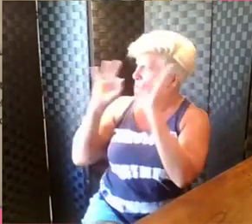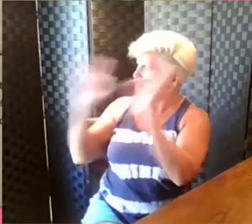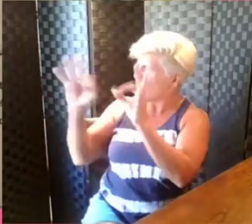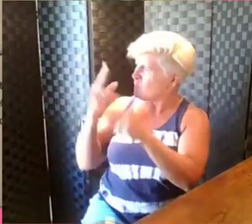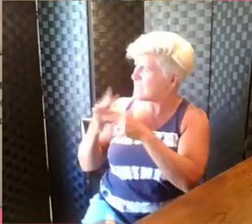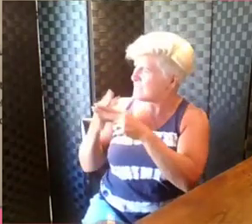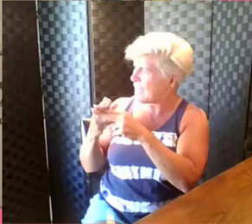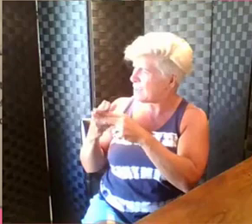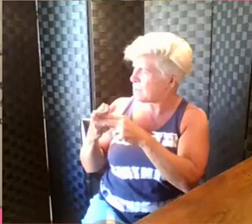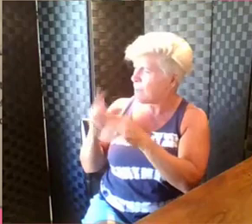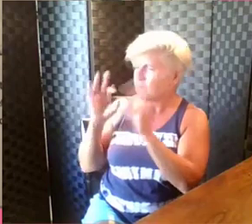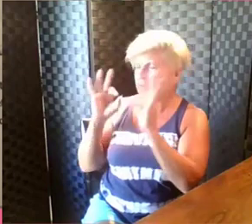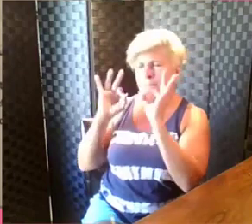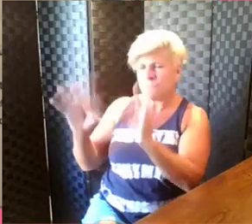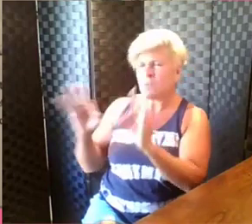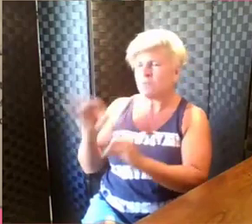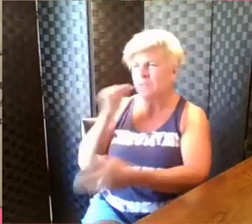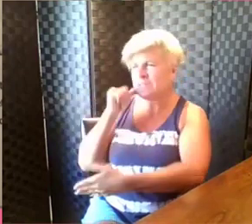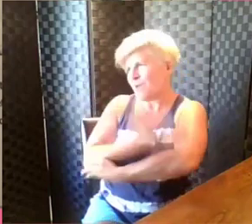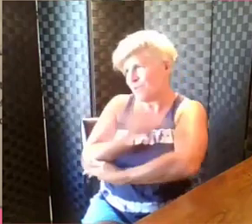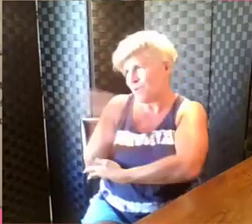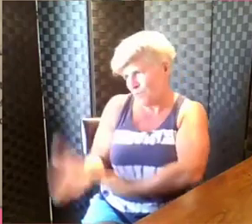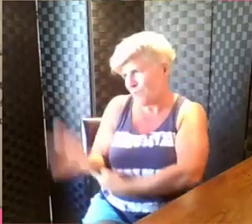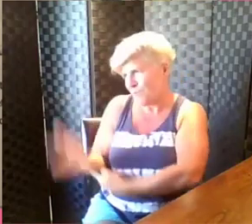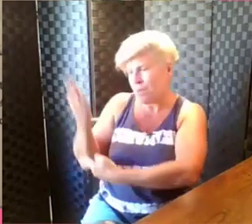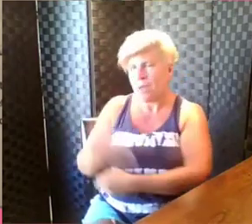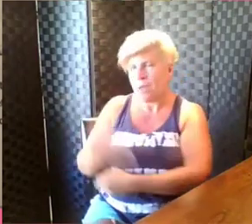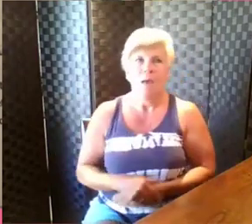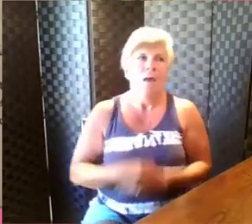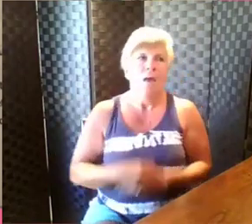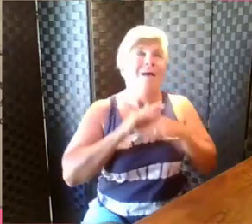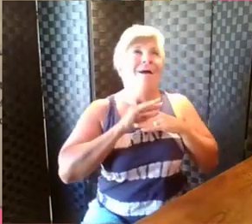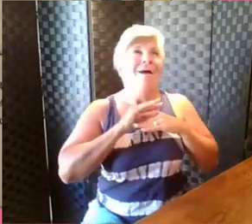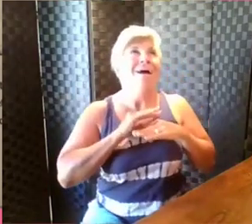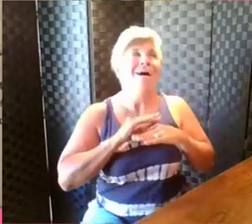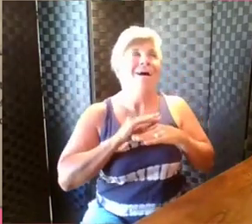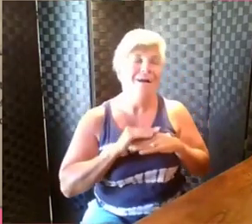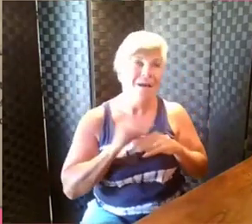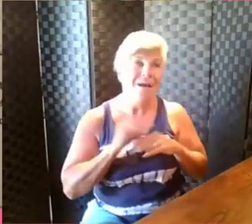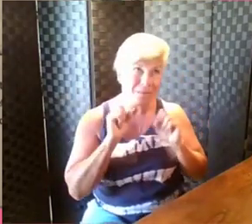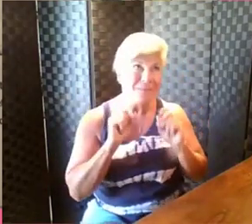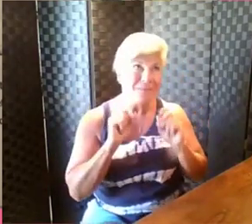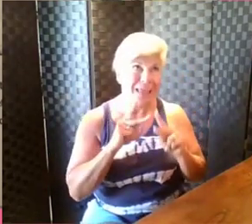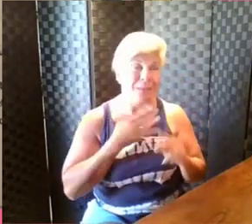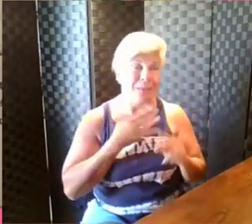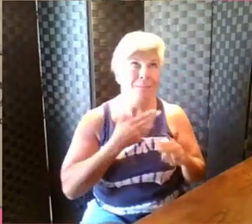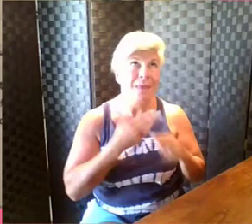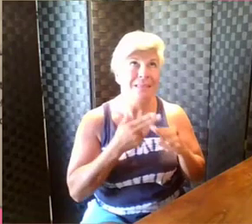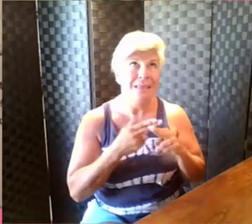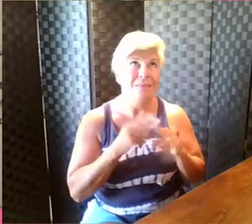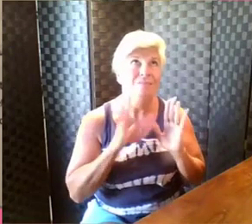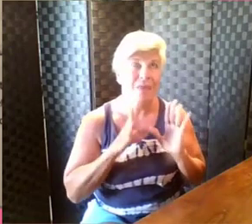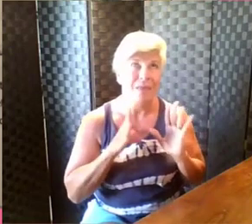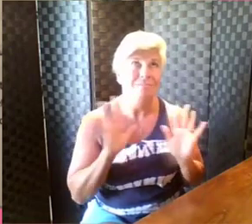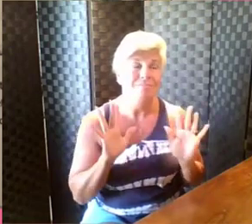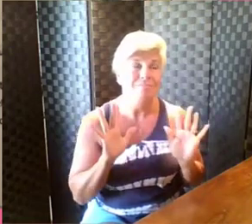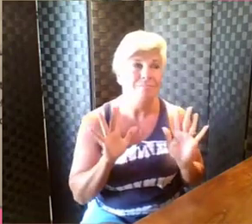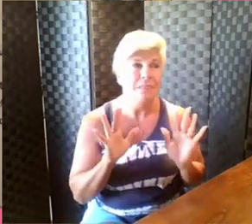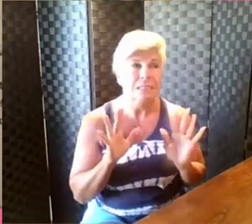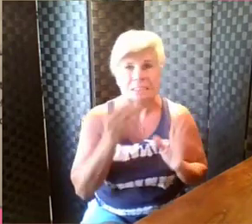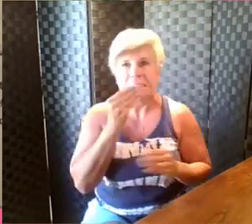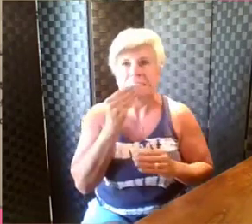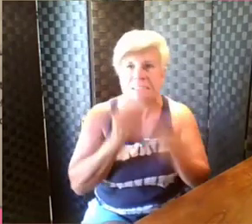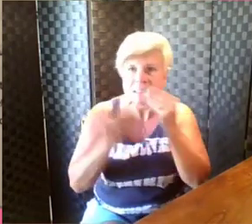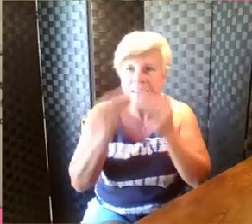father. Chrysanthemum felt much better after her favorite dinner, macaroni and cheese with ketchup, and an